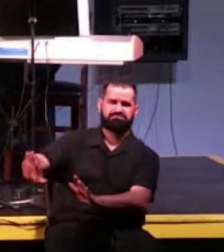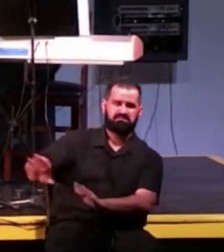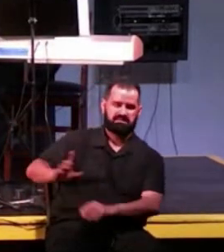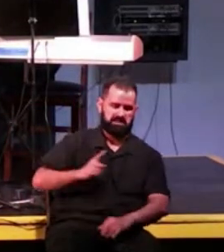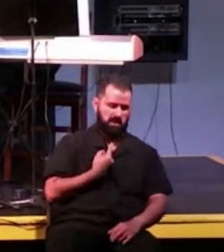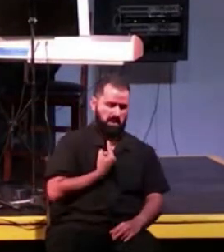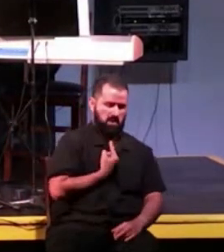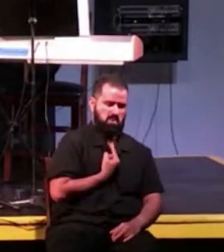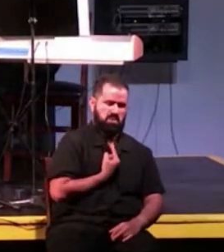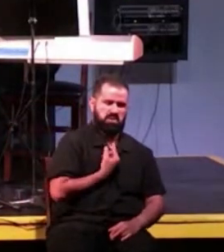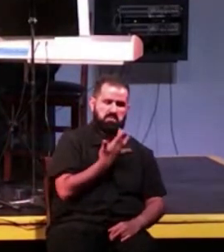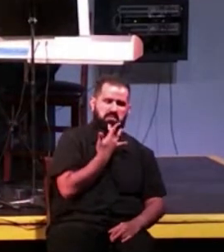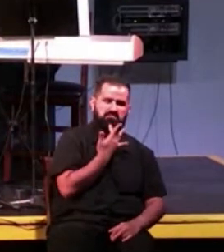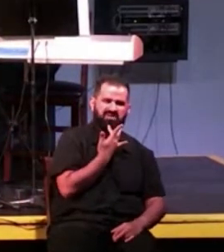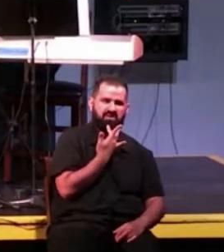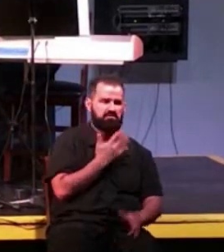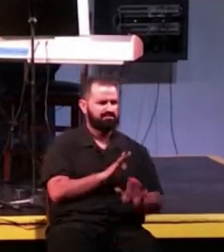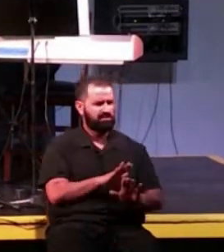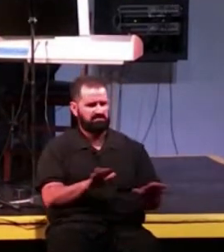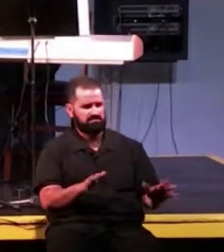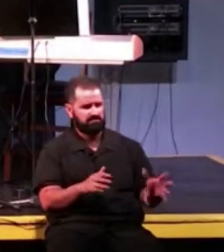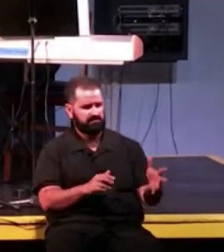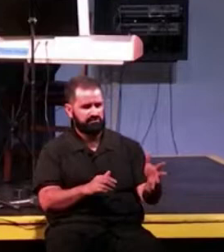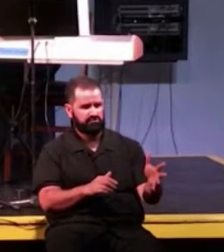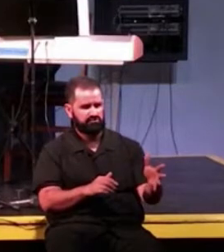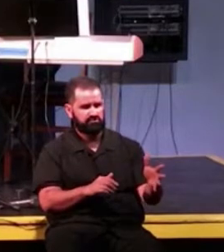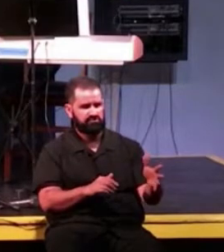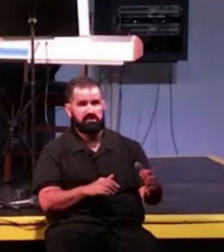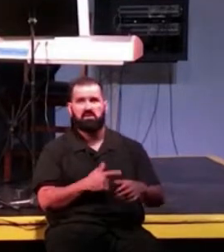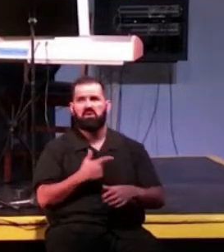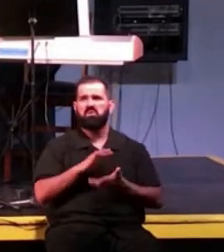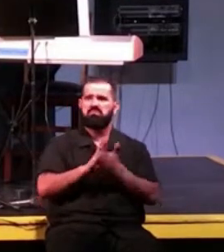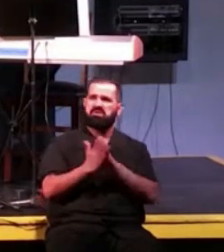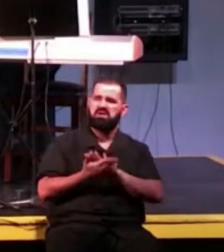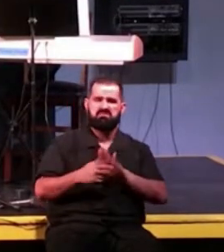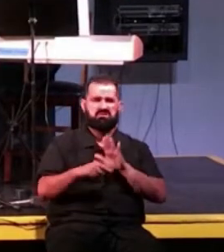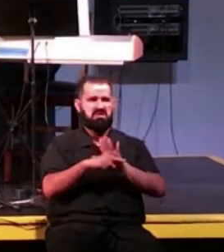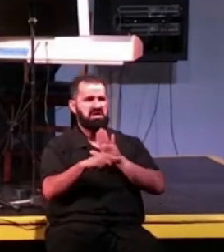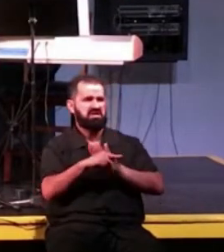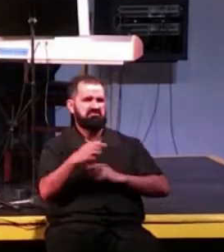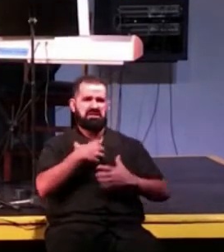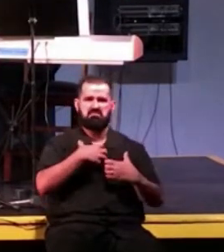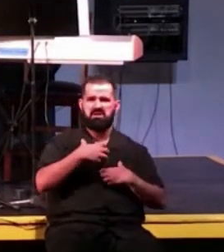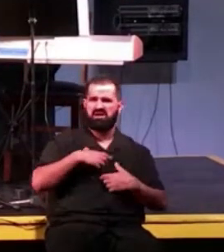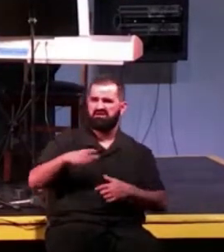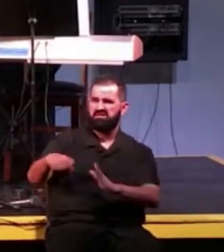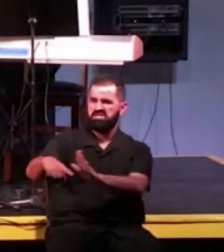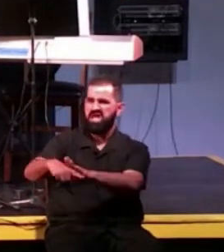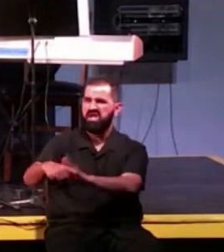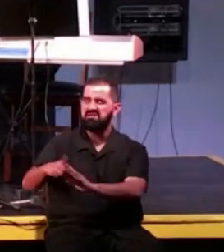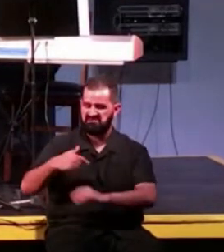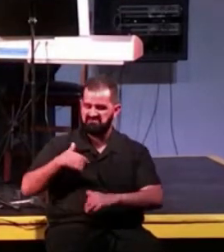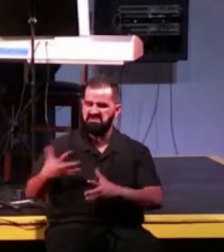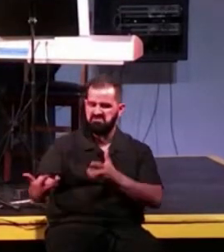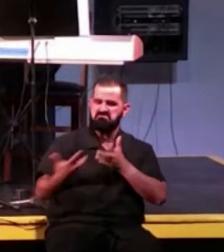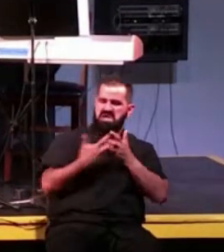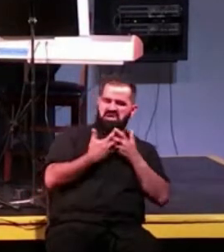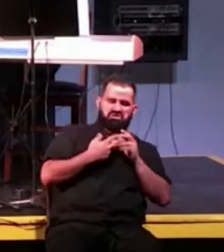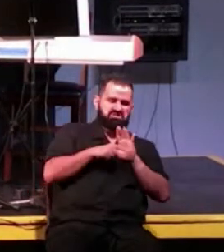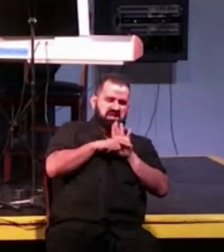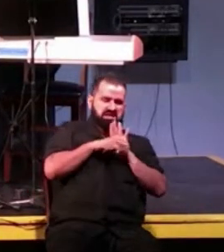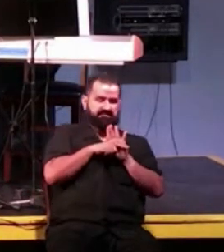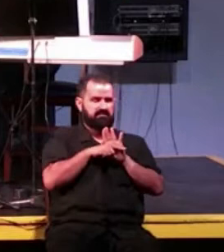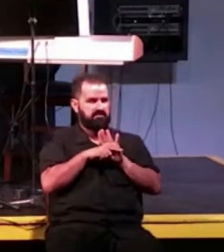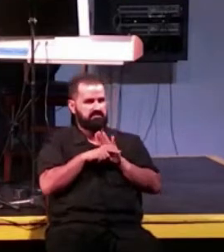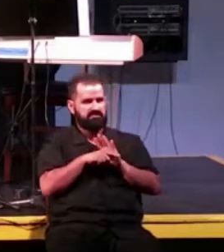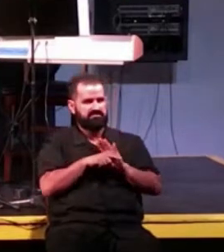Ruth. Don't make the mistake of becoming an unpleasant person in an unpleasant life. And I'll close with the